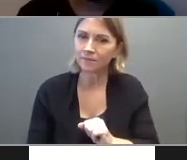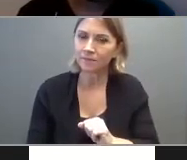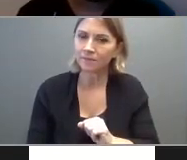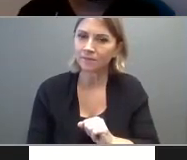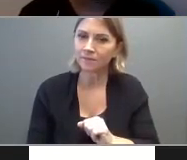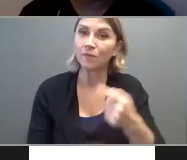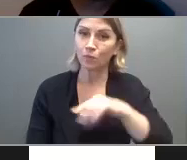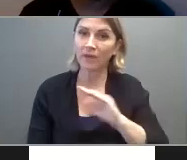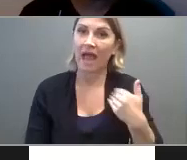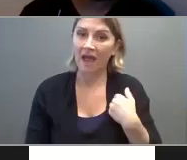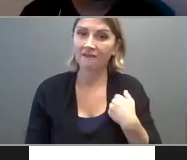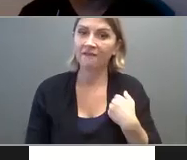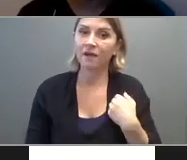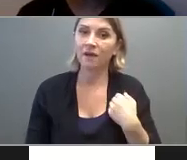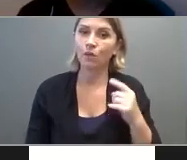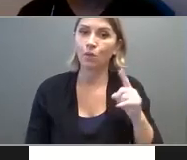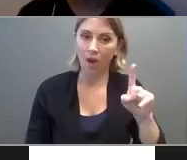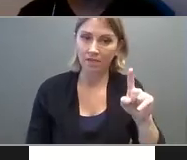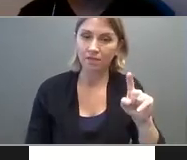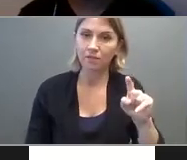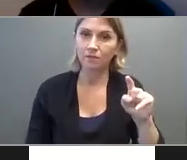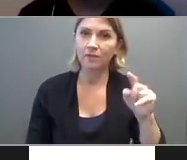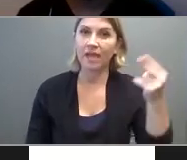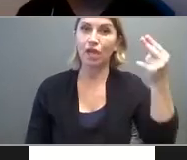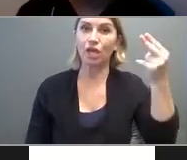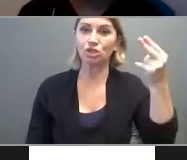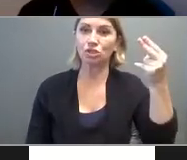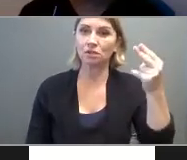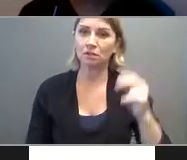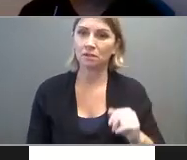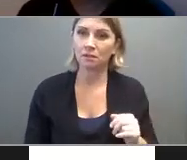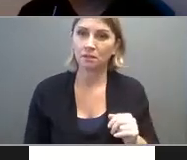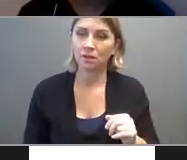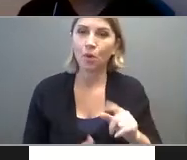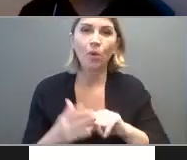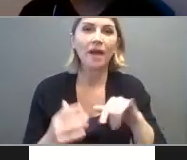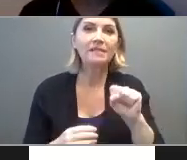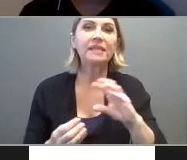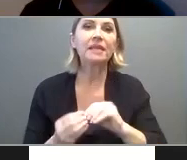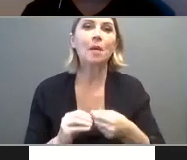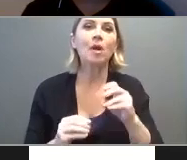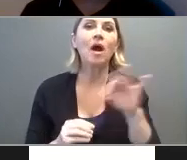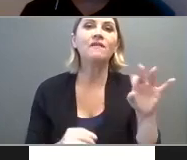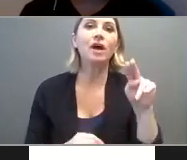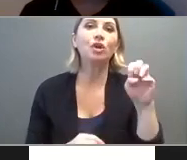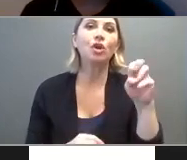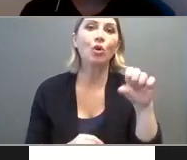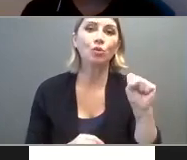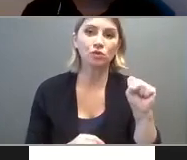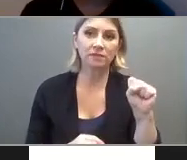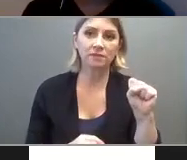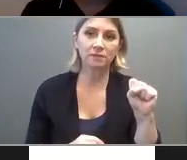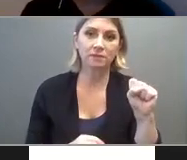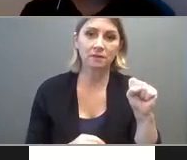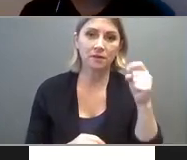We have 1, 2 to the power of h from Yaswanti. Anybody else? What is the number of nodes of a full binary